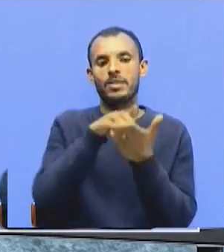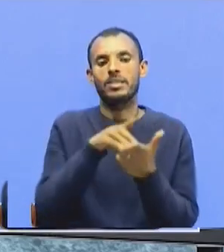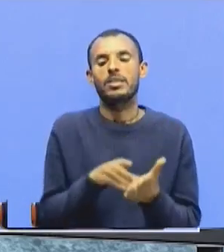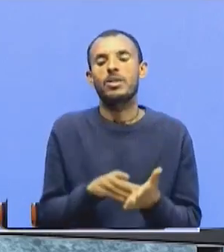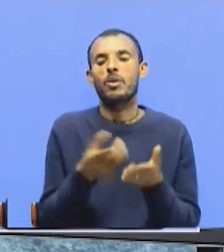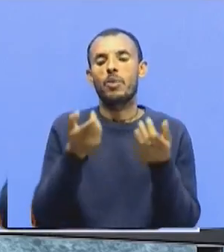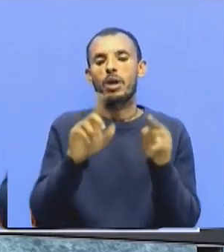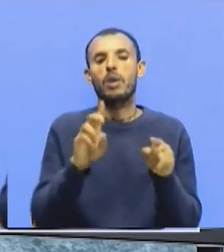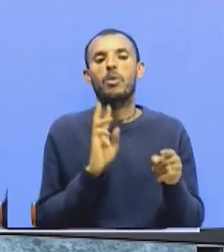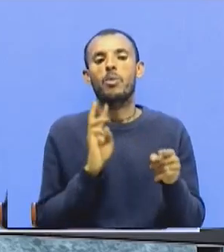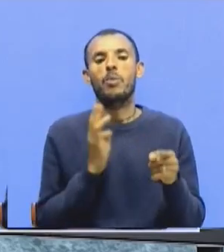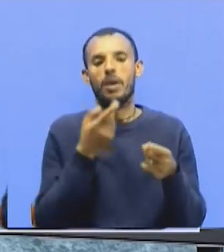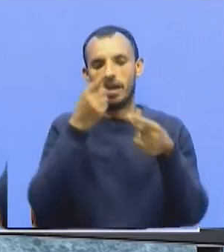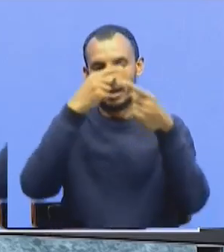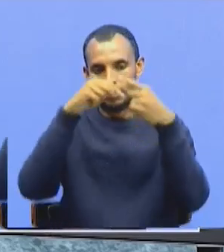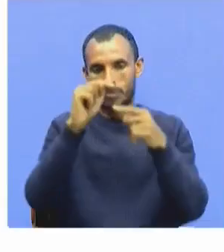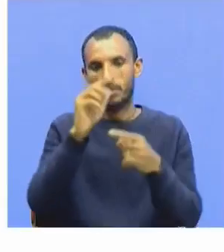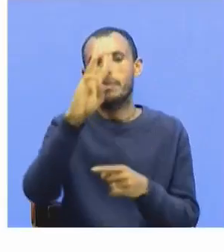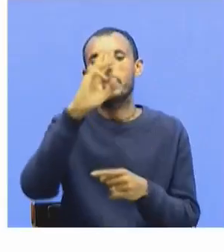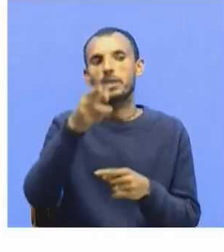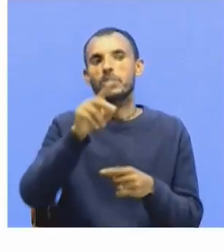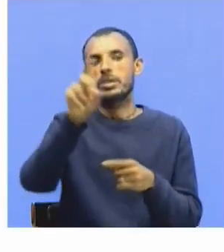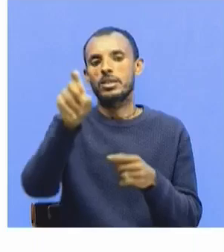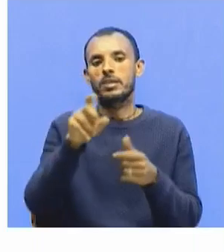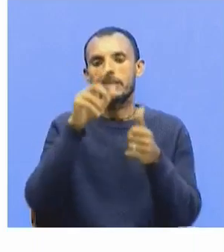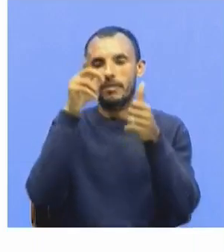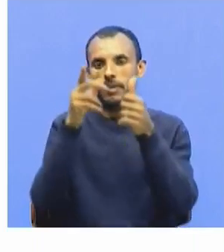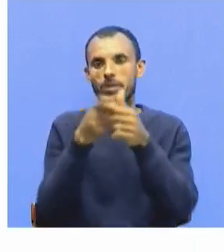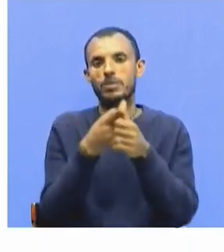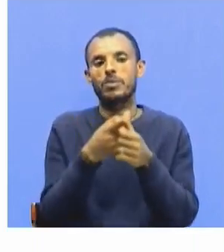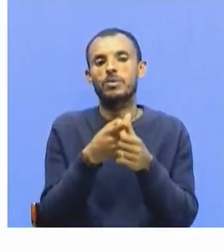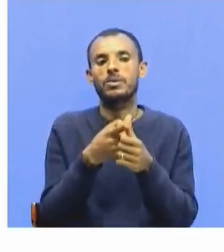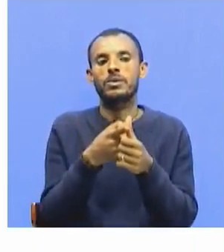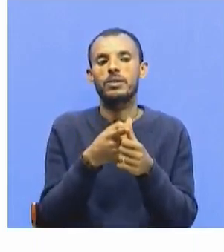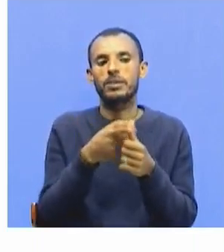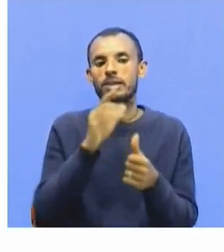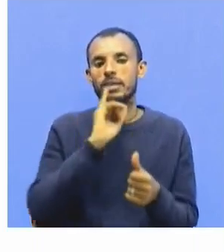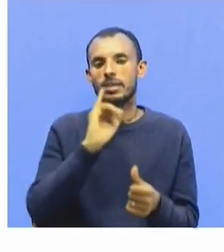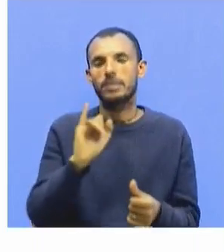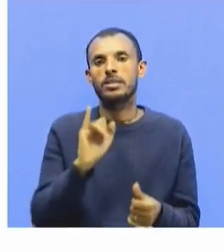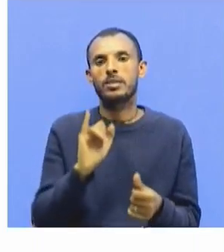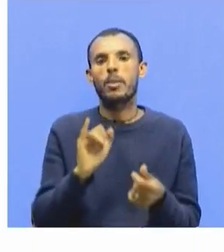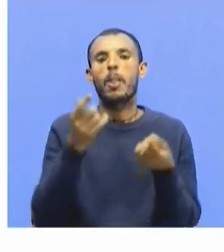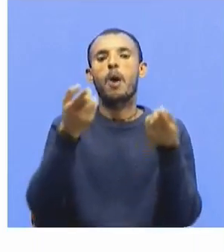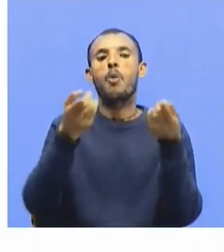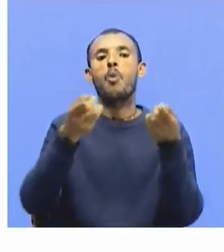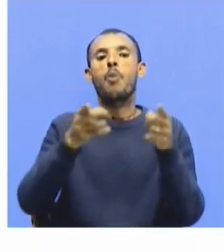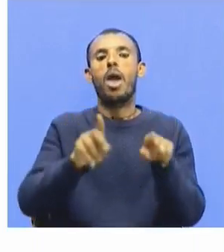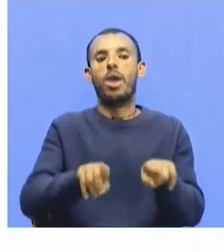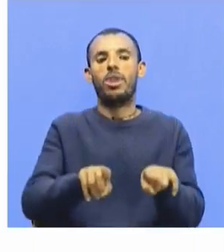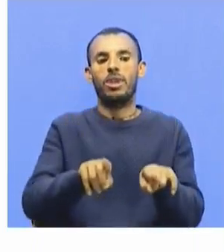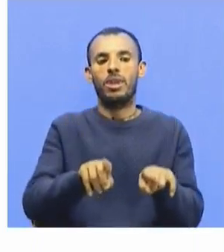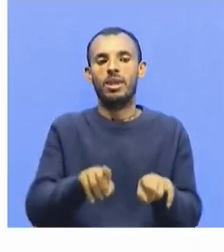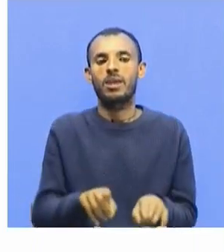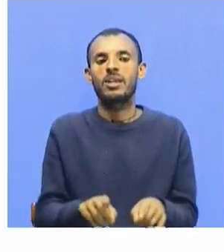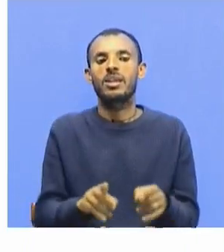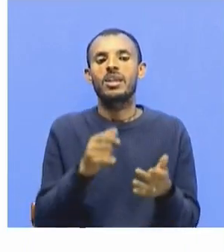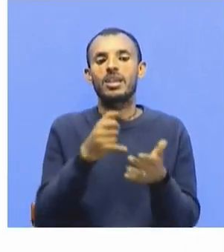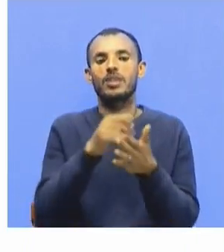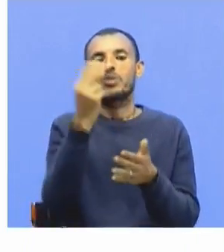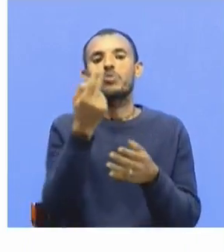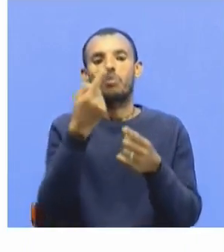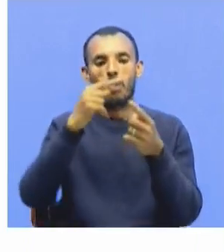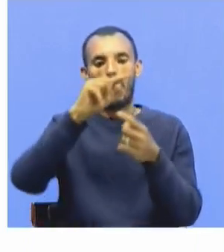when we come to WH question, we can have the first one is, we can say when, to asking